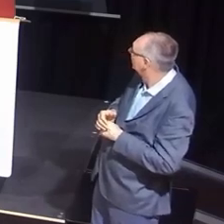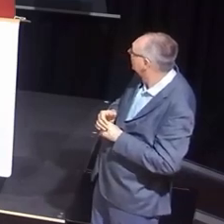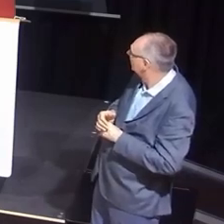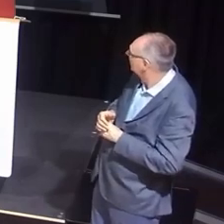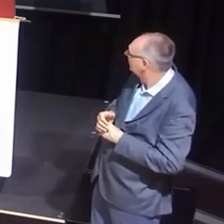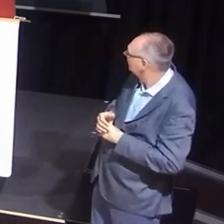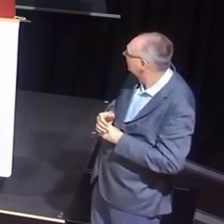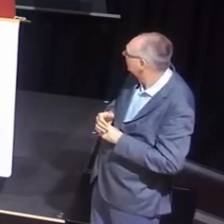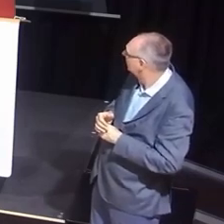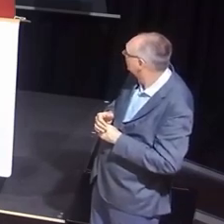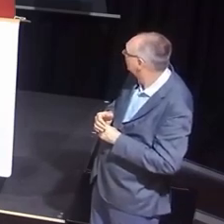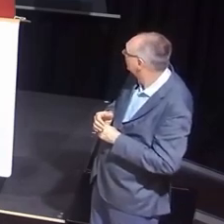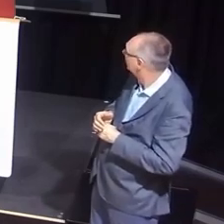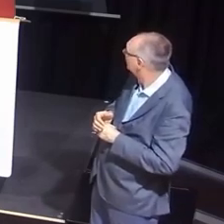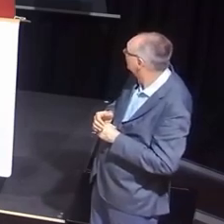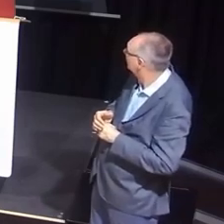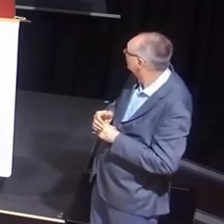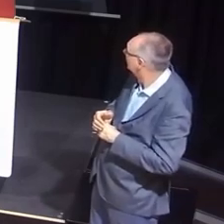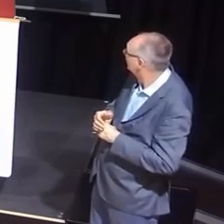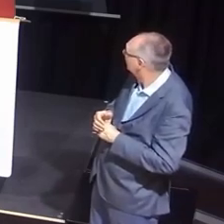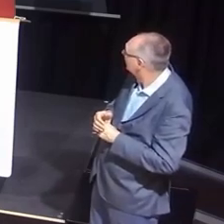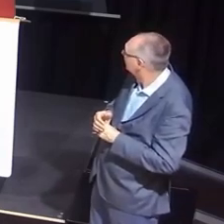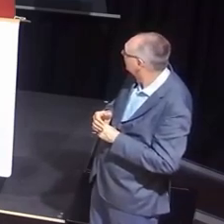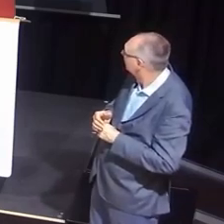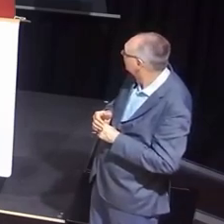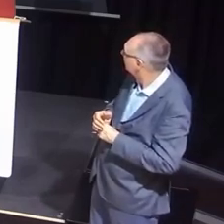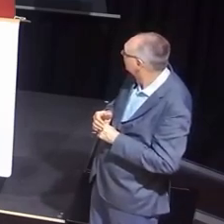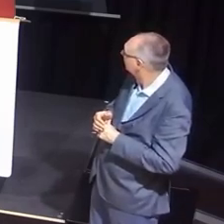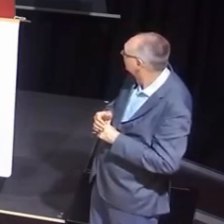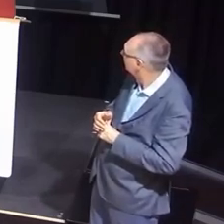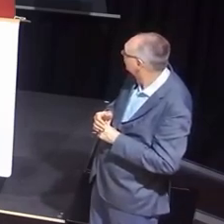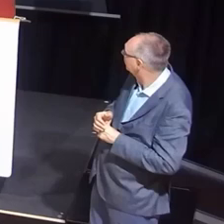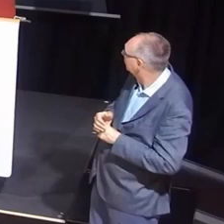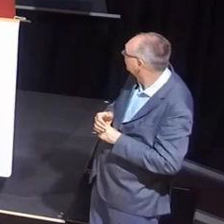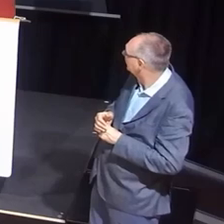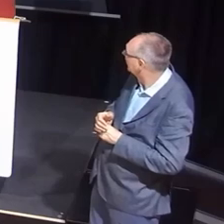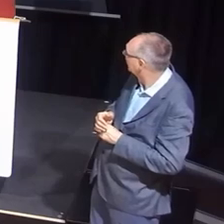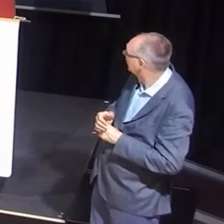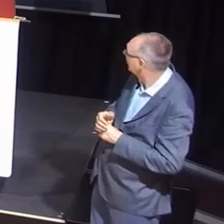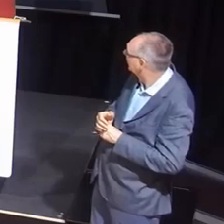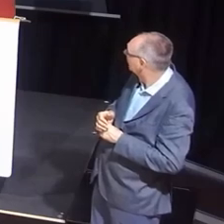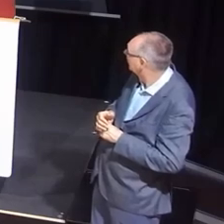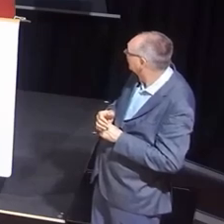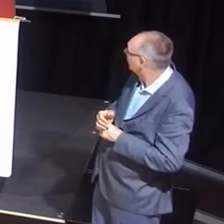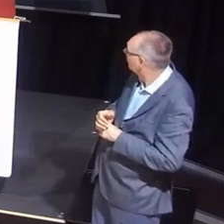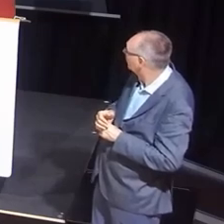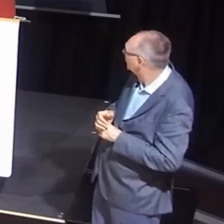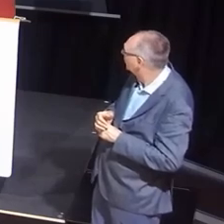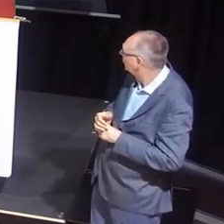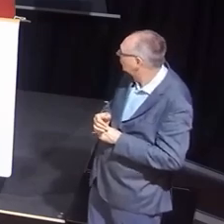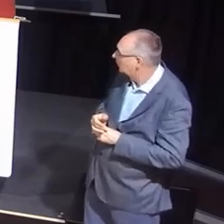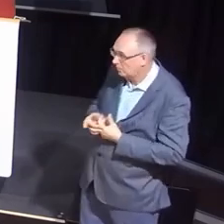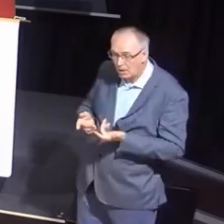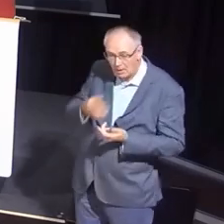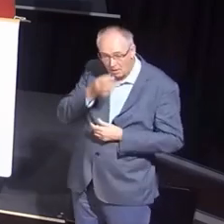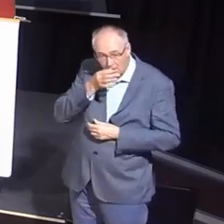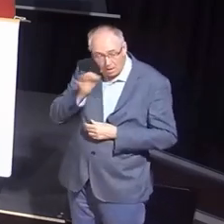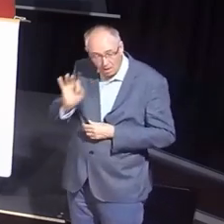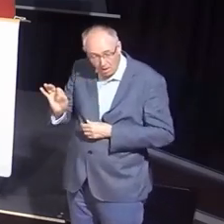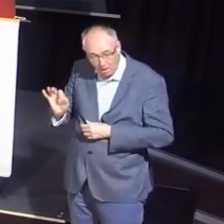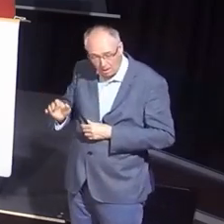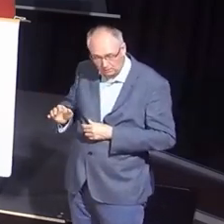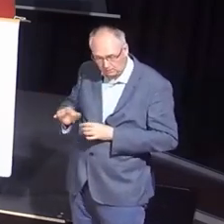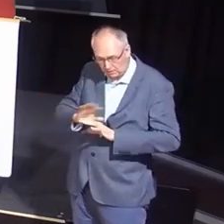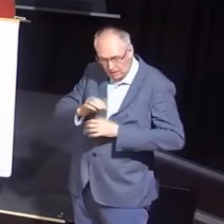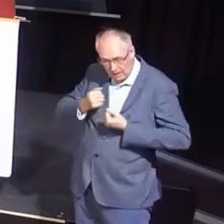see? there we go. It should be about overstimulation. So when it comes to our types